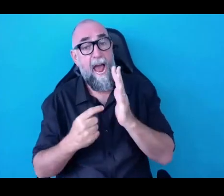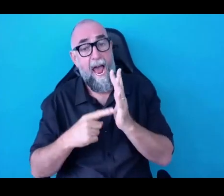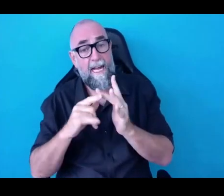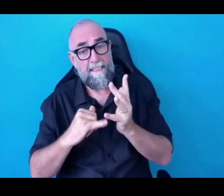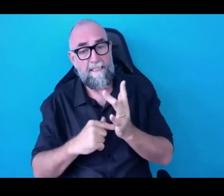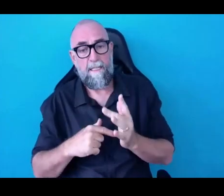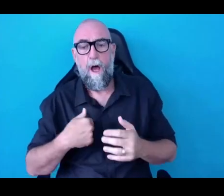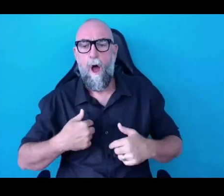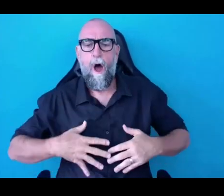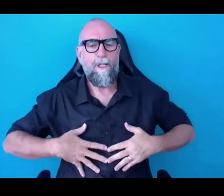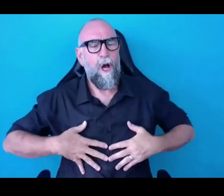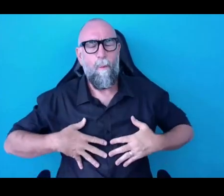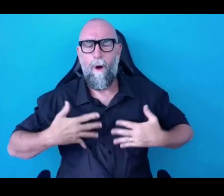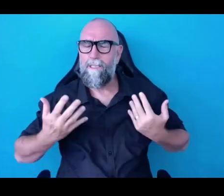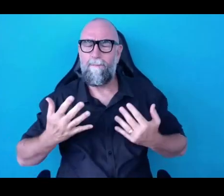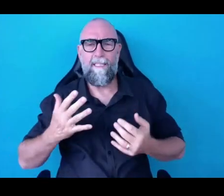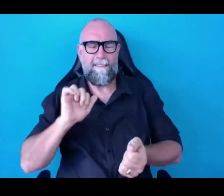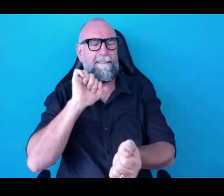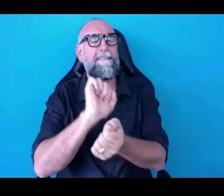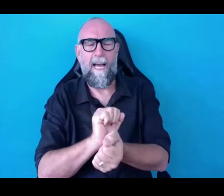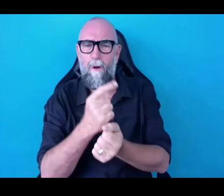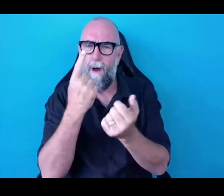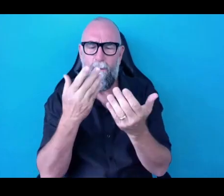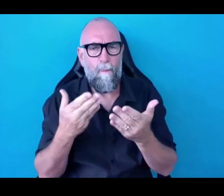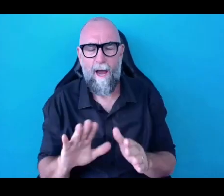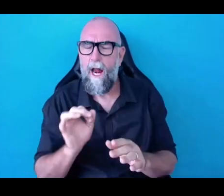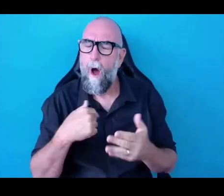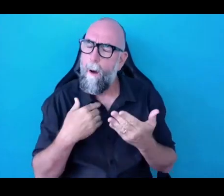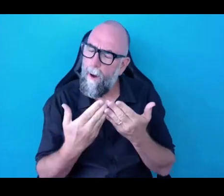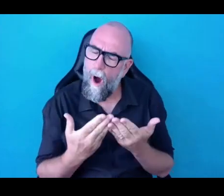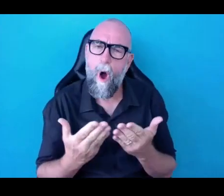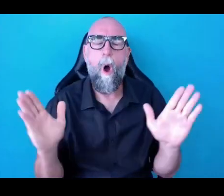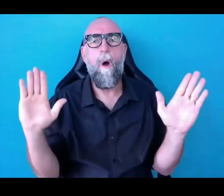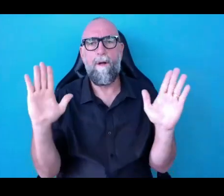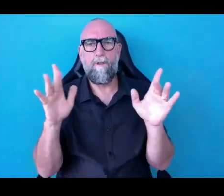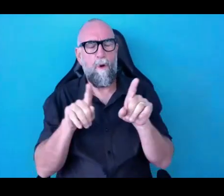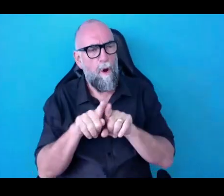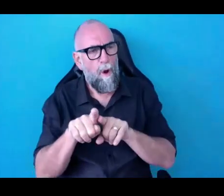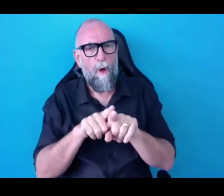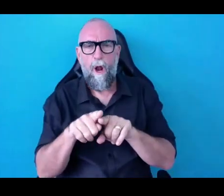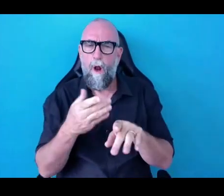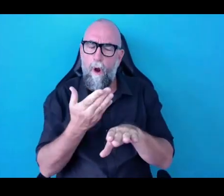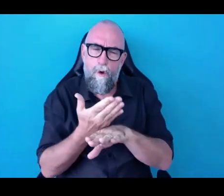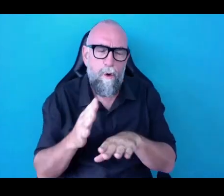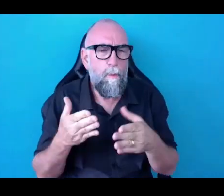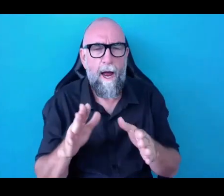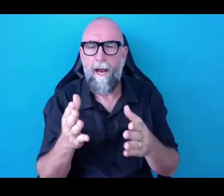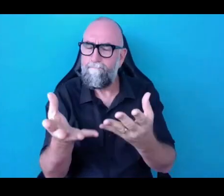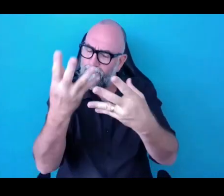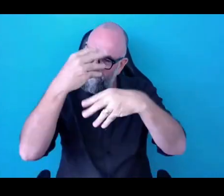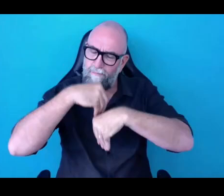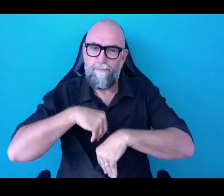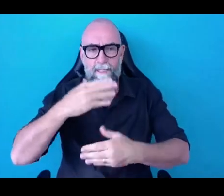always open to learning and experiencing new things and challenging myself in whatever way I can to become a better person. Thank